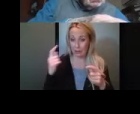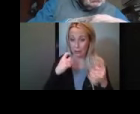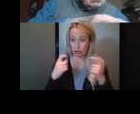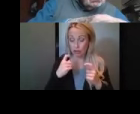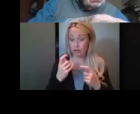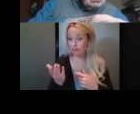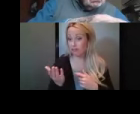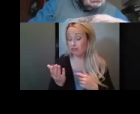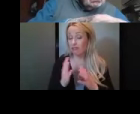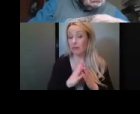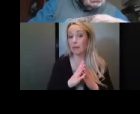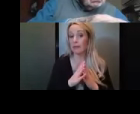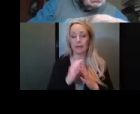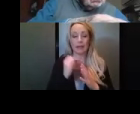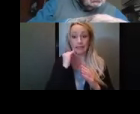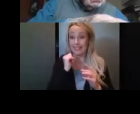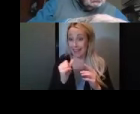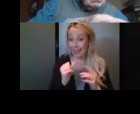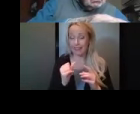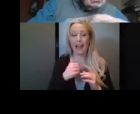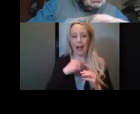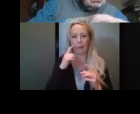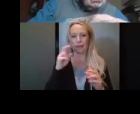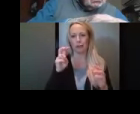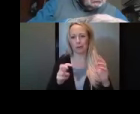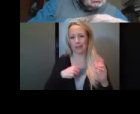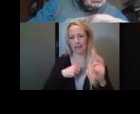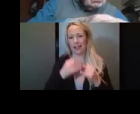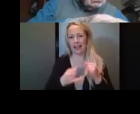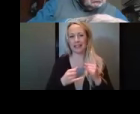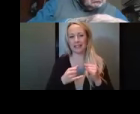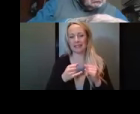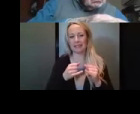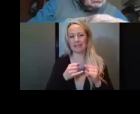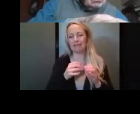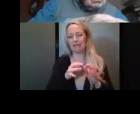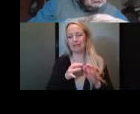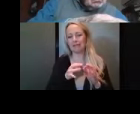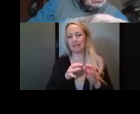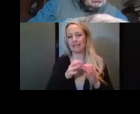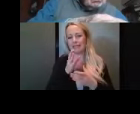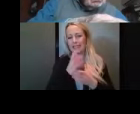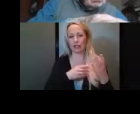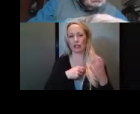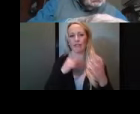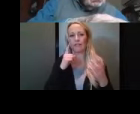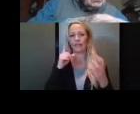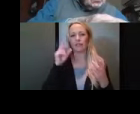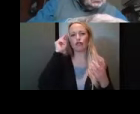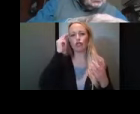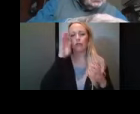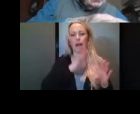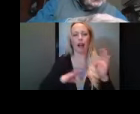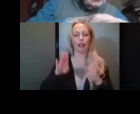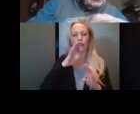And if there aren't, then I'll go to the last section, looking at the neurobiology of white matter plasticity and trying to ask what's actually